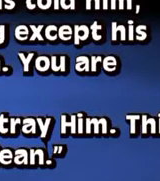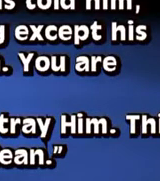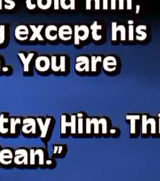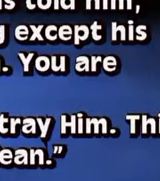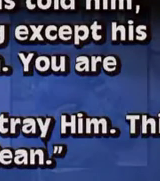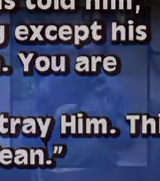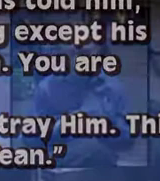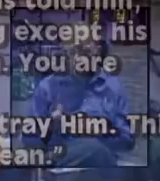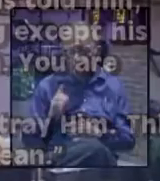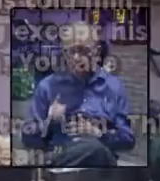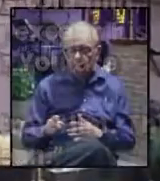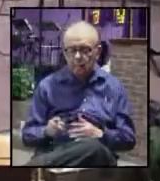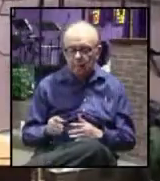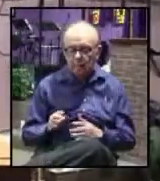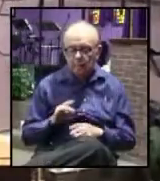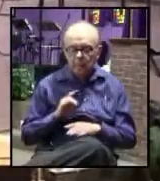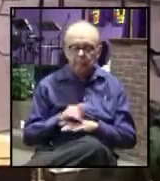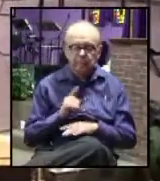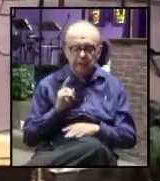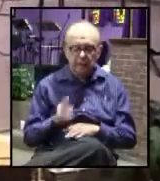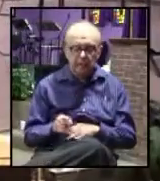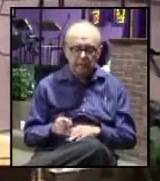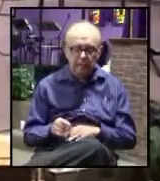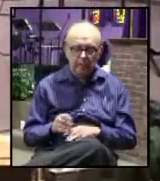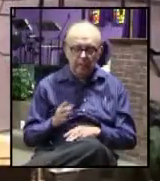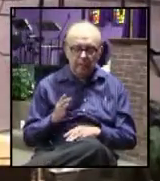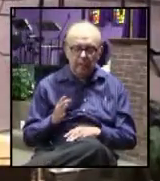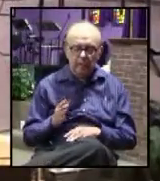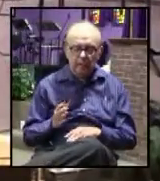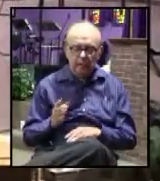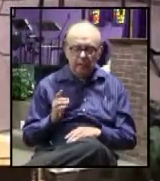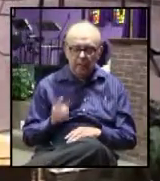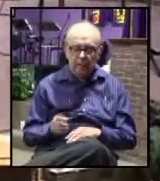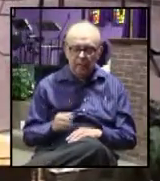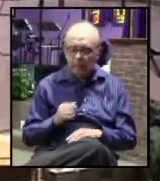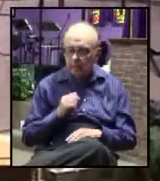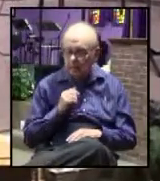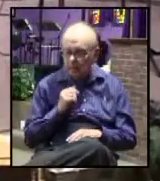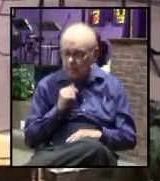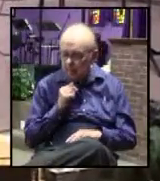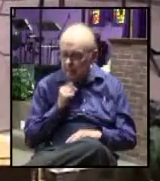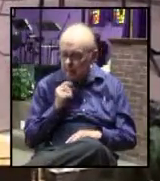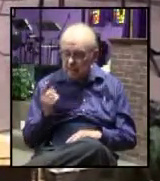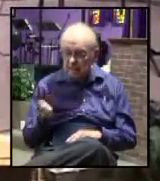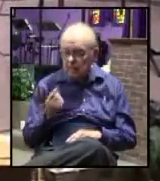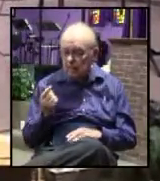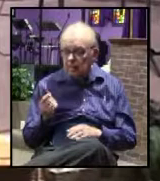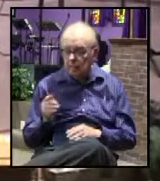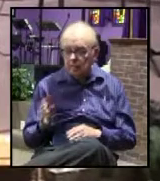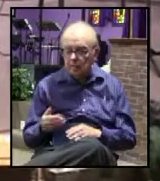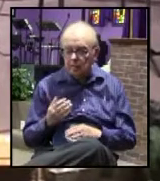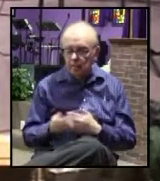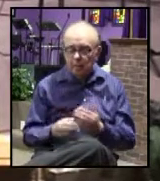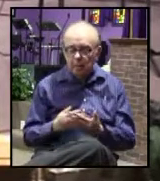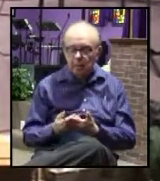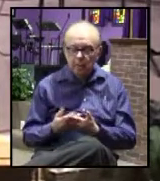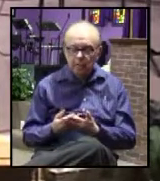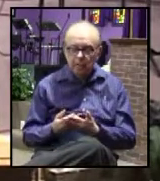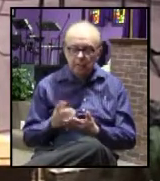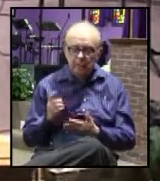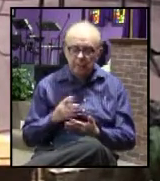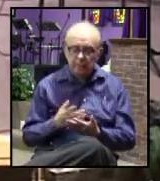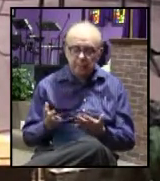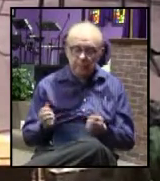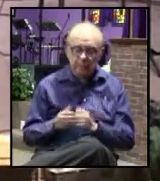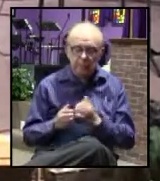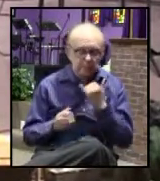of you. For he knew who would betray him. This is why he said, you are not all clean. One of you has something wrong with